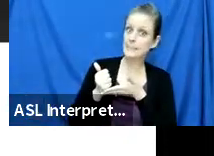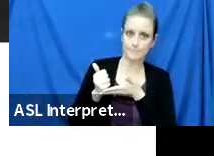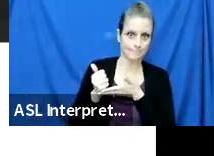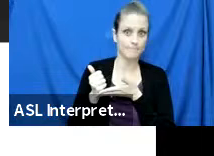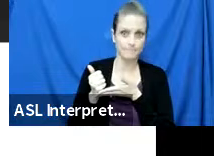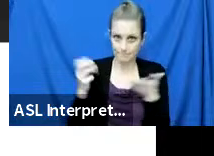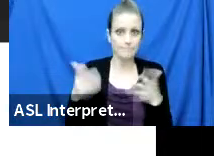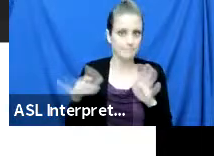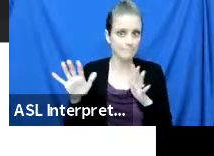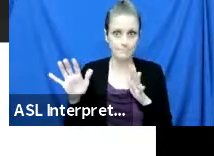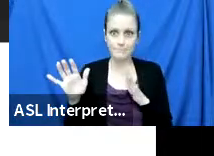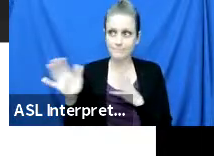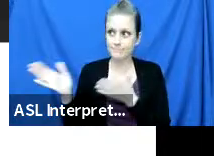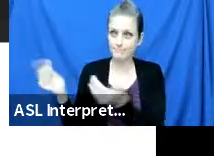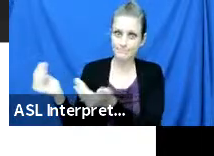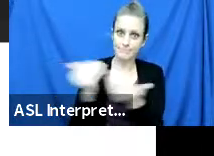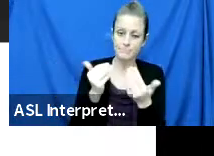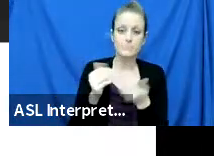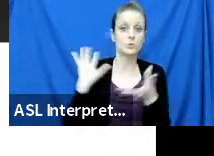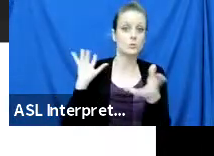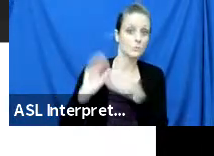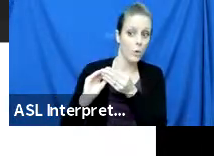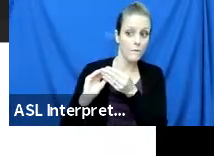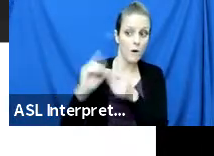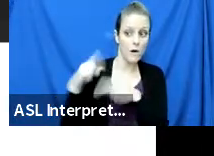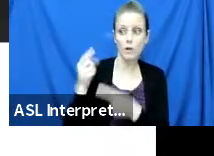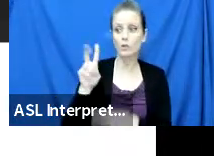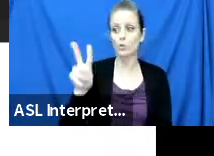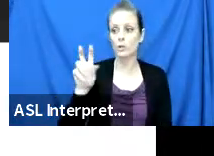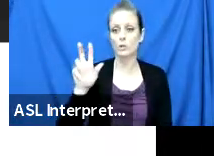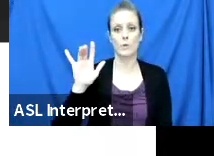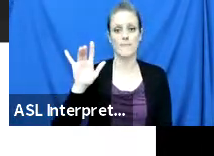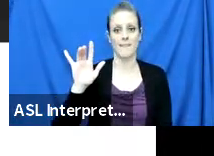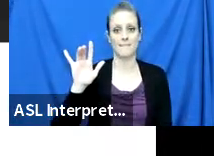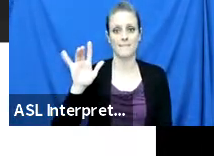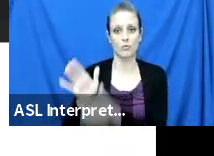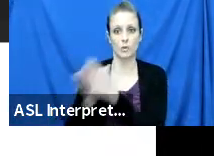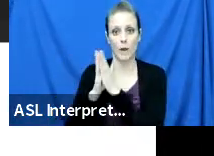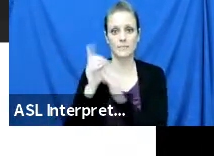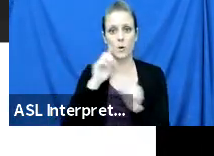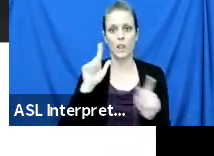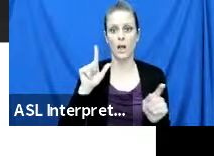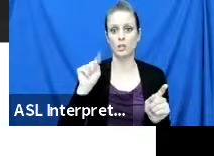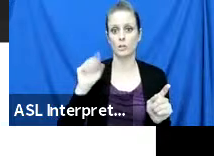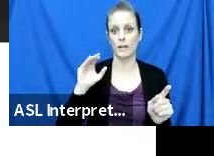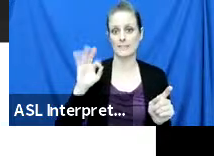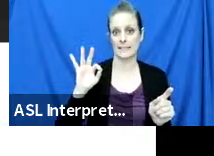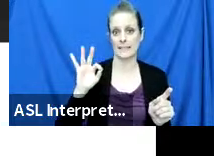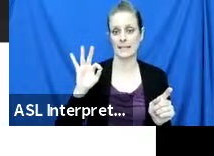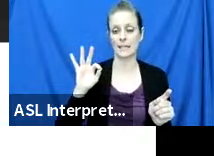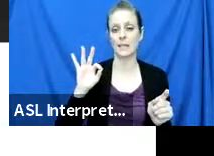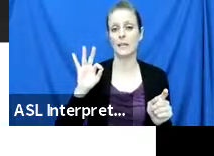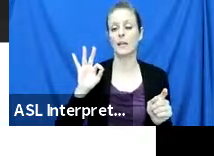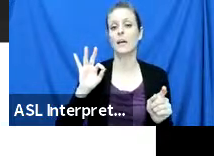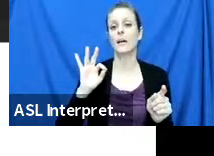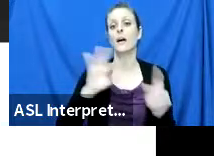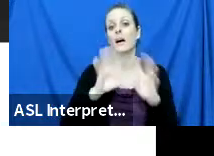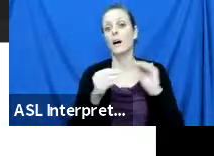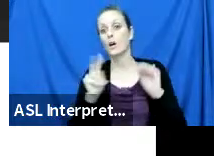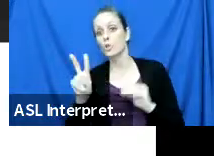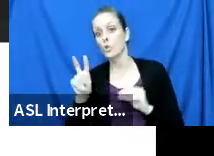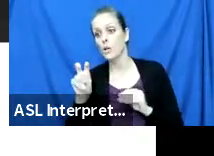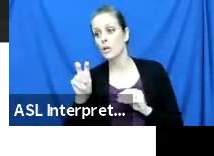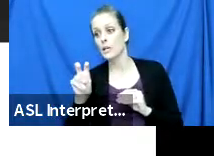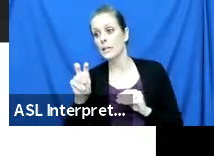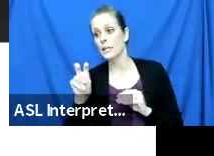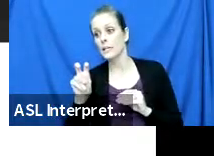we have received 225 requests for long-term care facilities. 203 have been scheduled, and we've completed 51, so